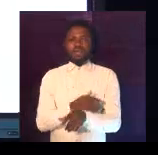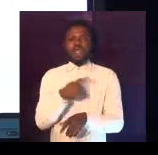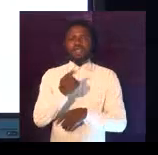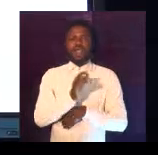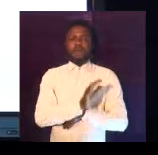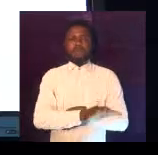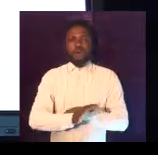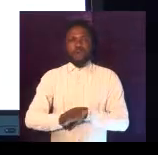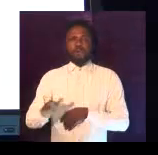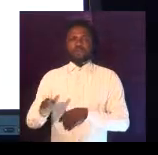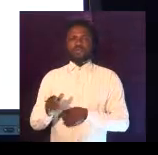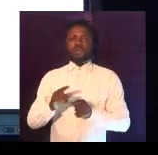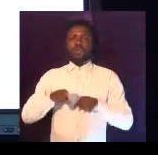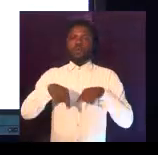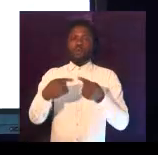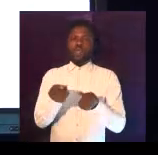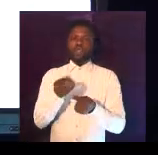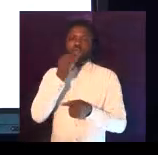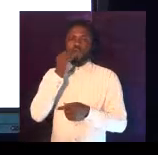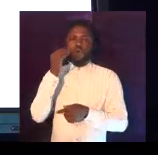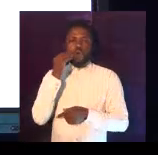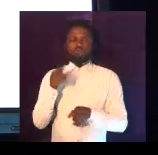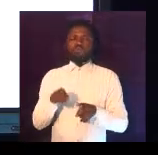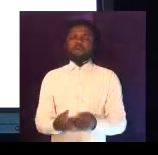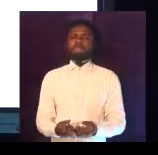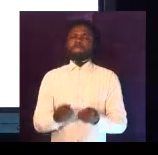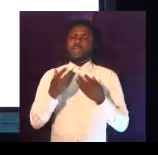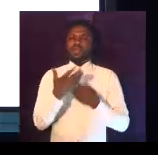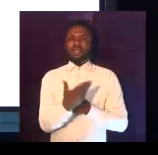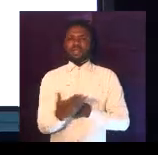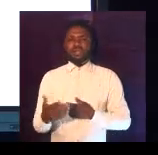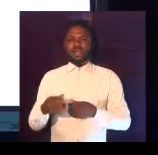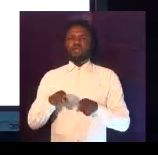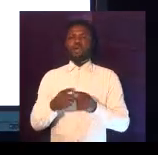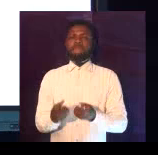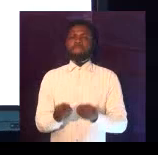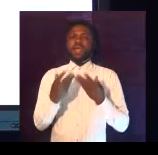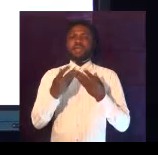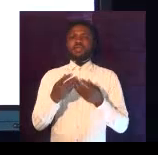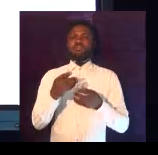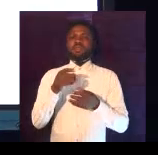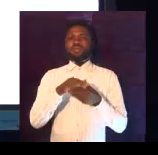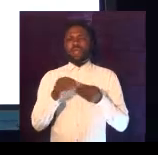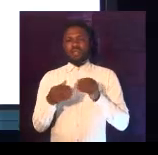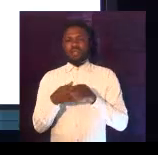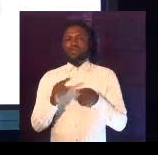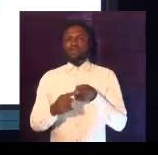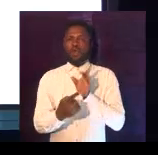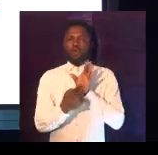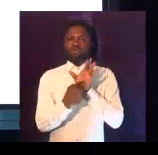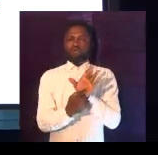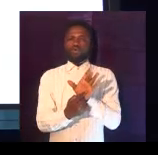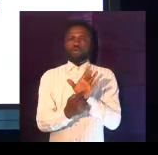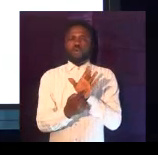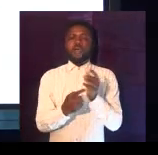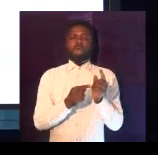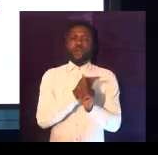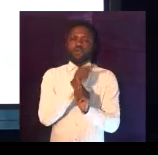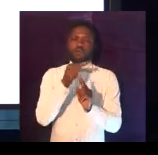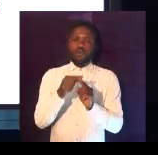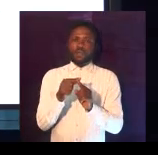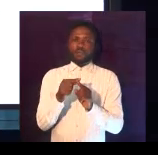lesson, the pupils went home. So many things, so many sentences to